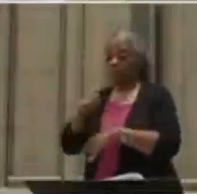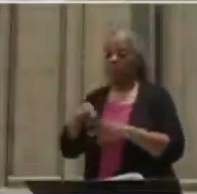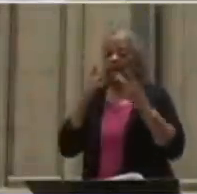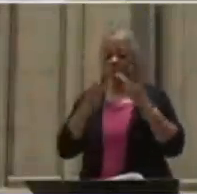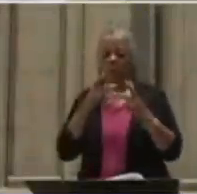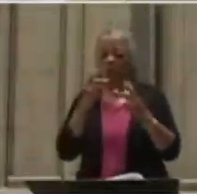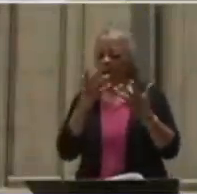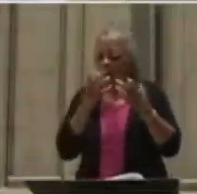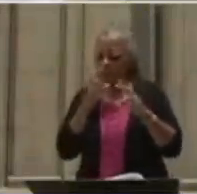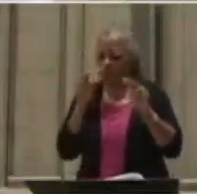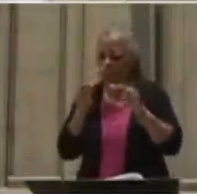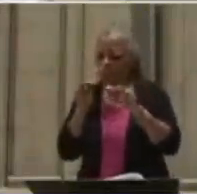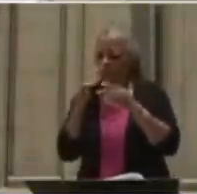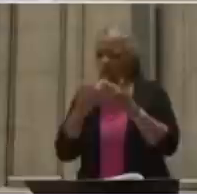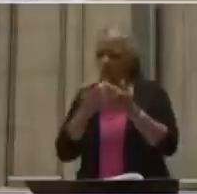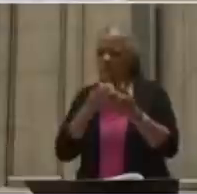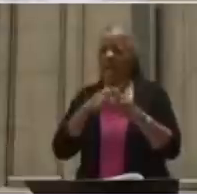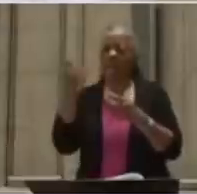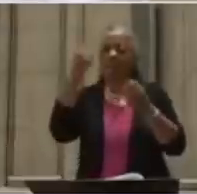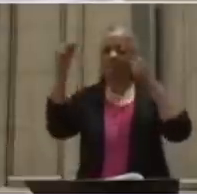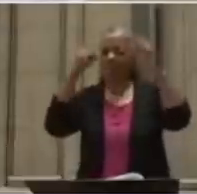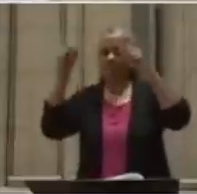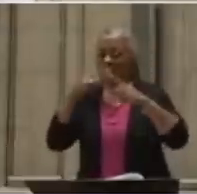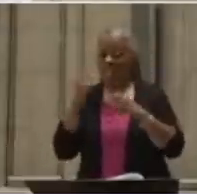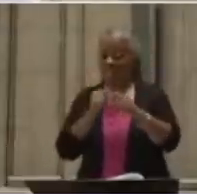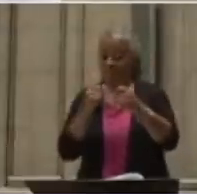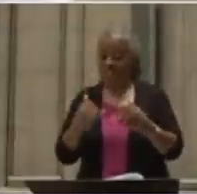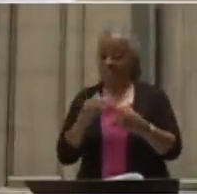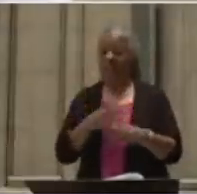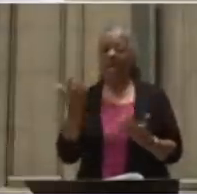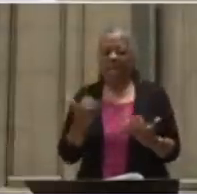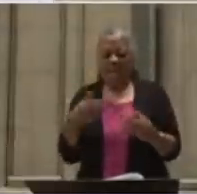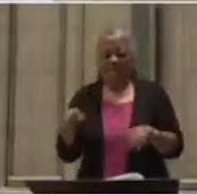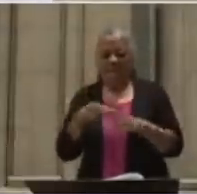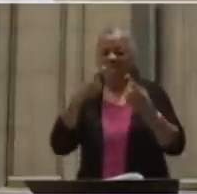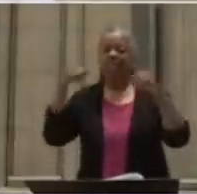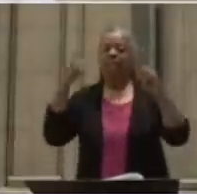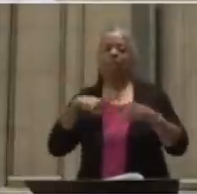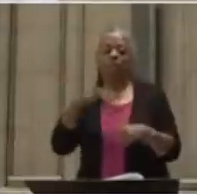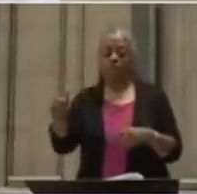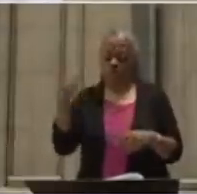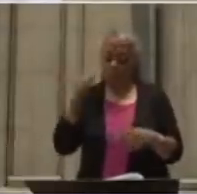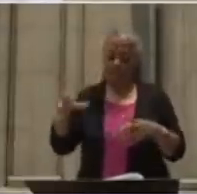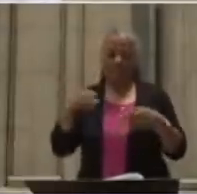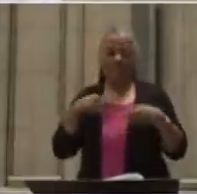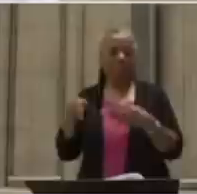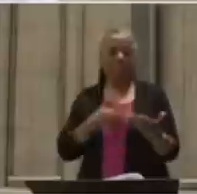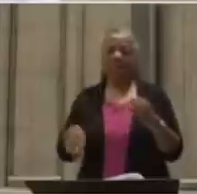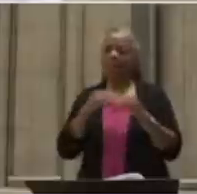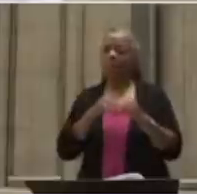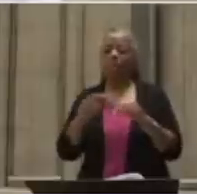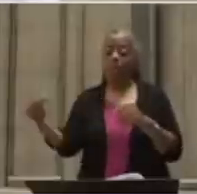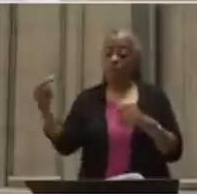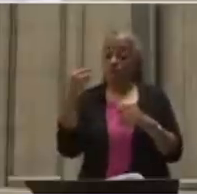Real close, look real, real close at the protesters in the street, and now they're declaring, we will not accept death anymore. Look at